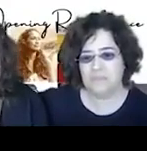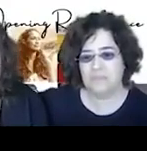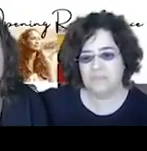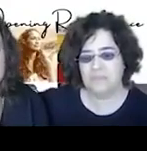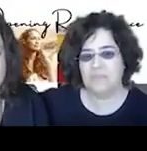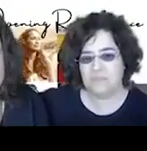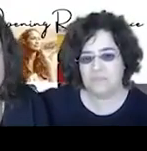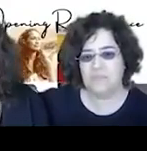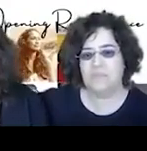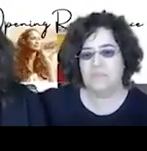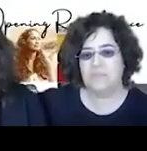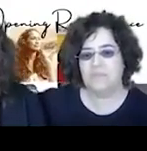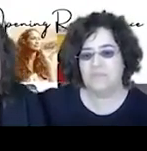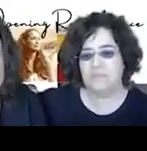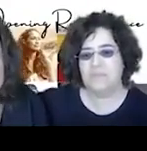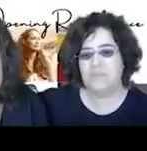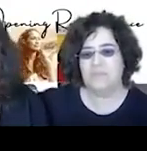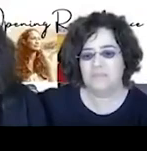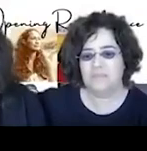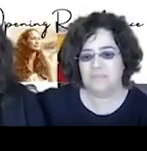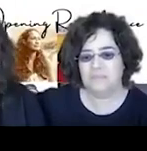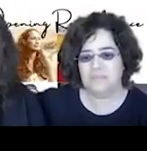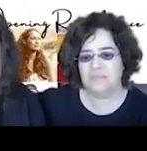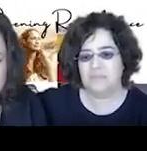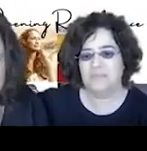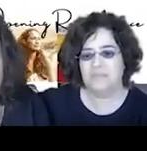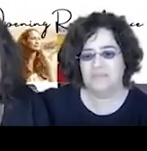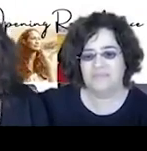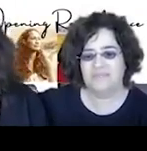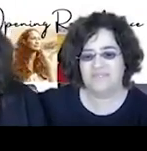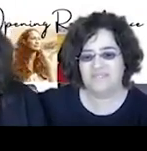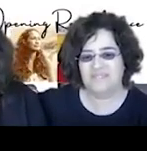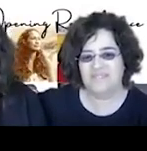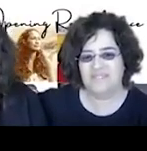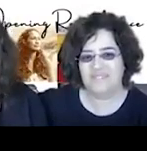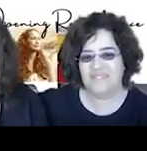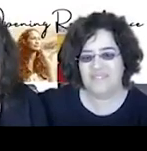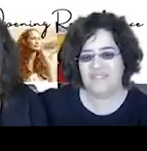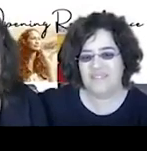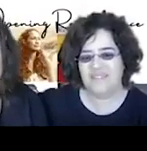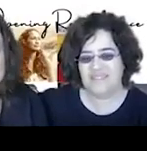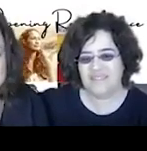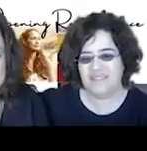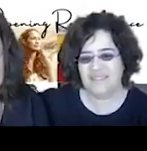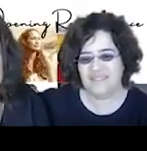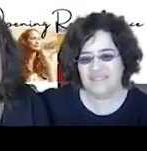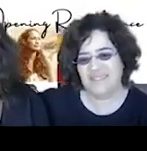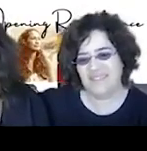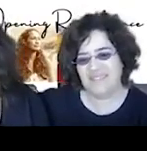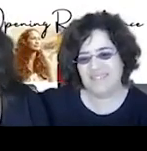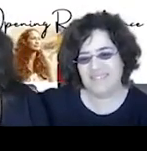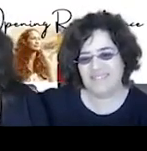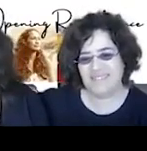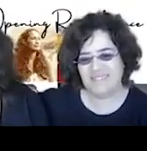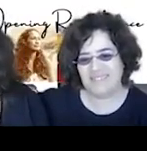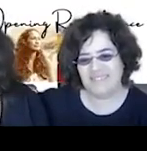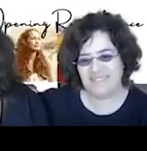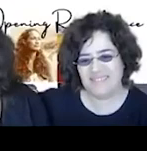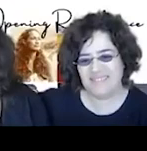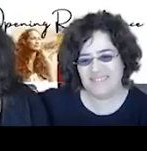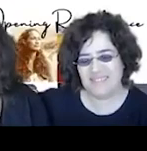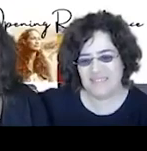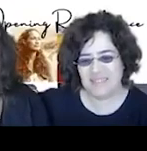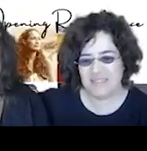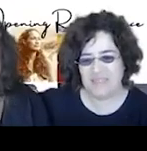revolutionary, iconic, tiny, giant, storytelling, dancing woman.